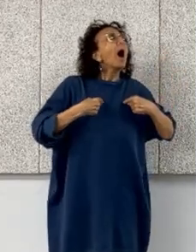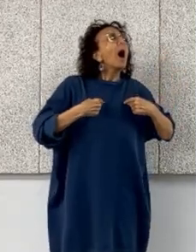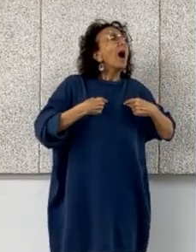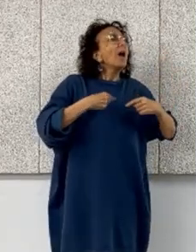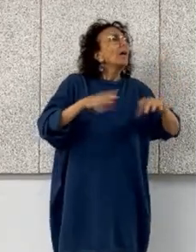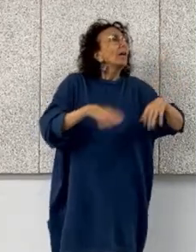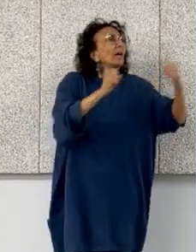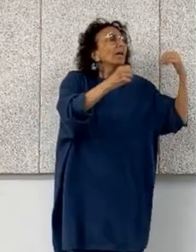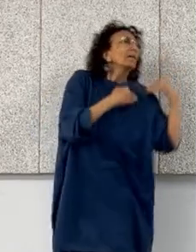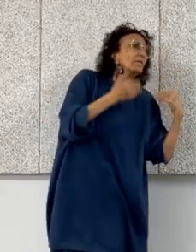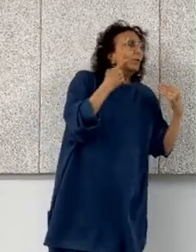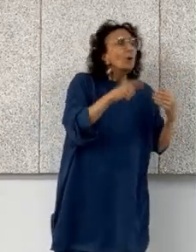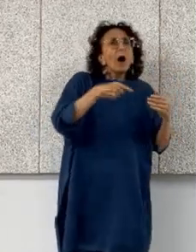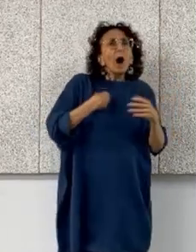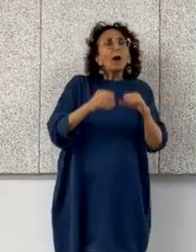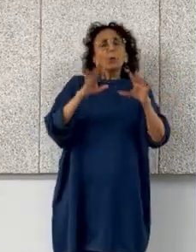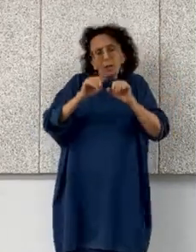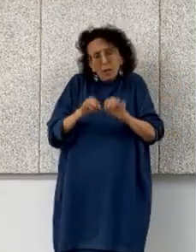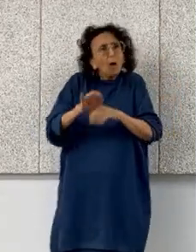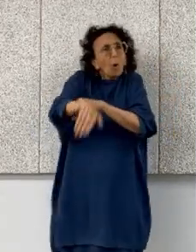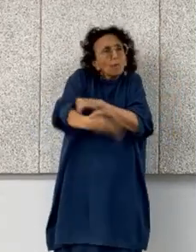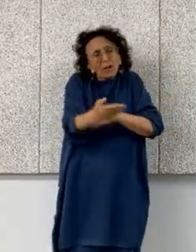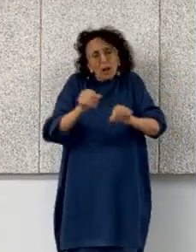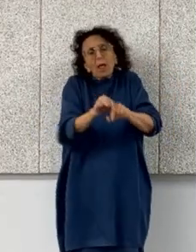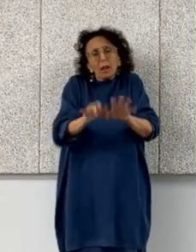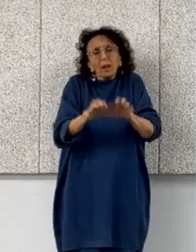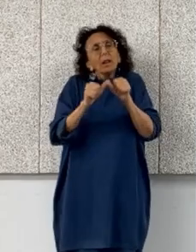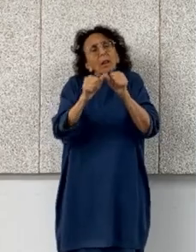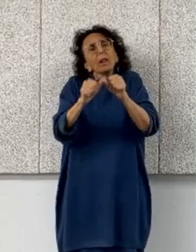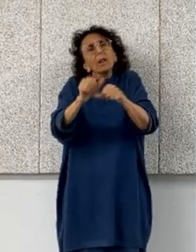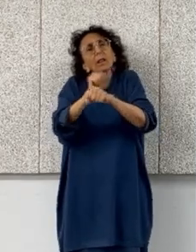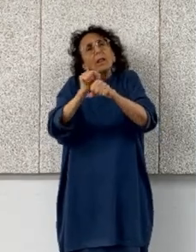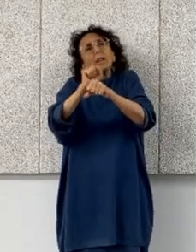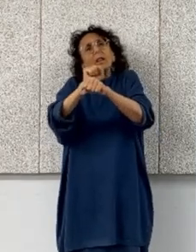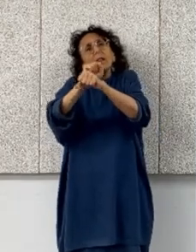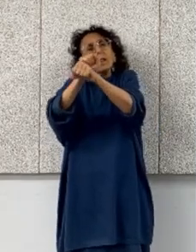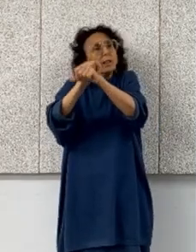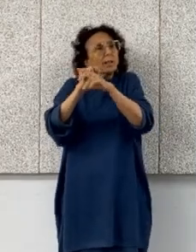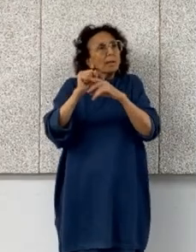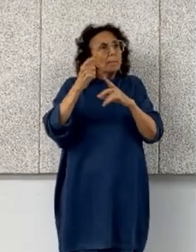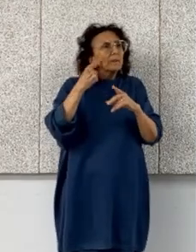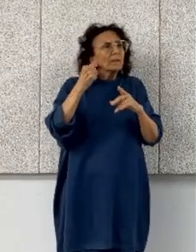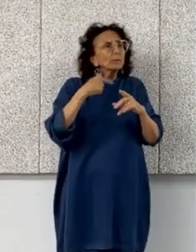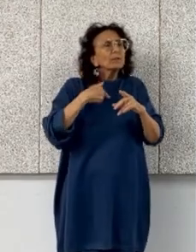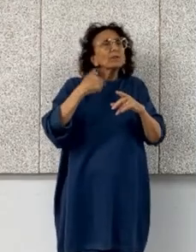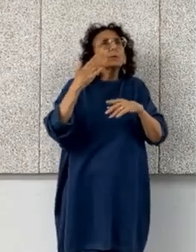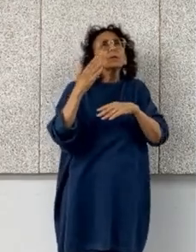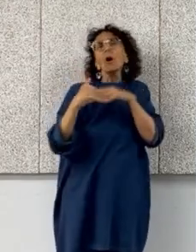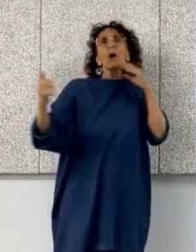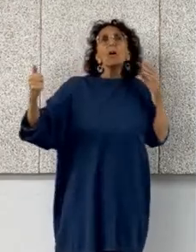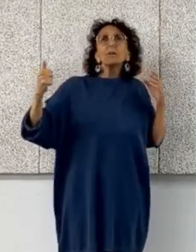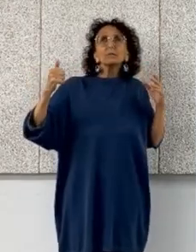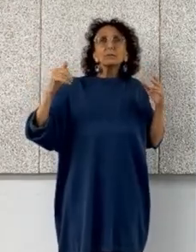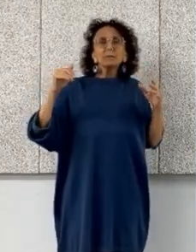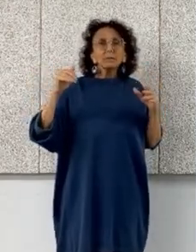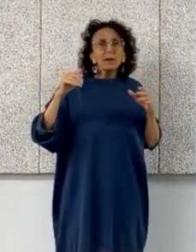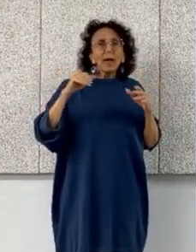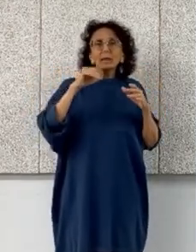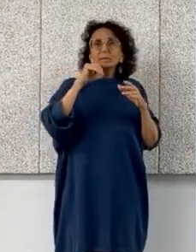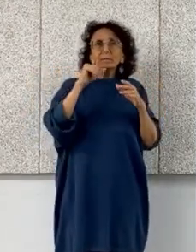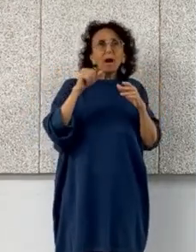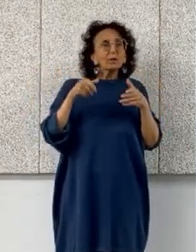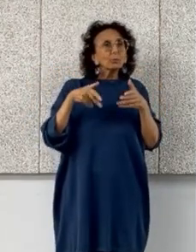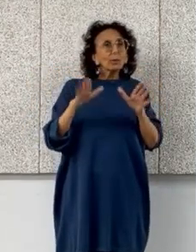whatever, I'll write to you tonight in the middle of the night. Because there's this calling space where we've been called to do this and not to be bankers.